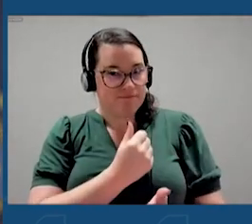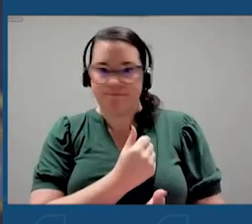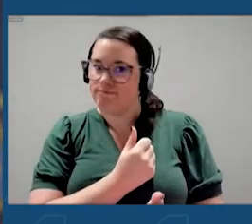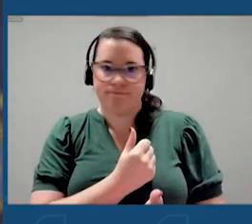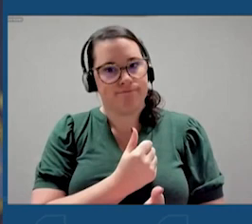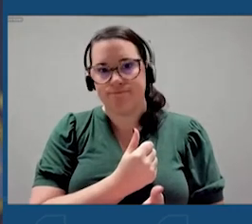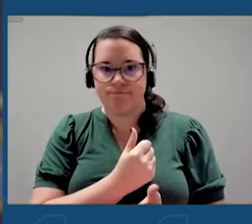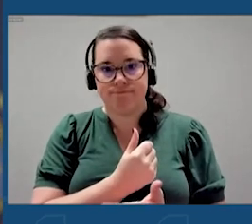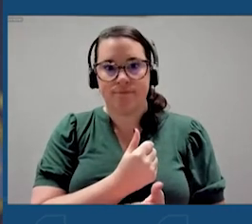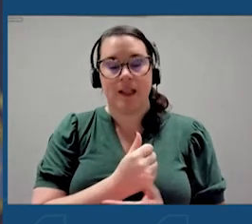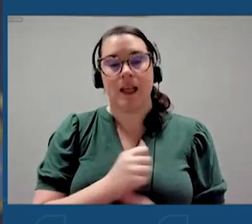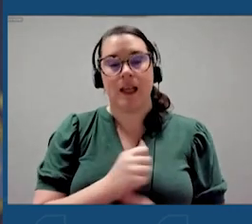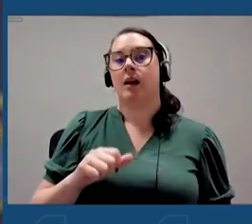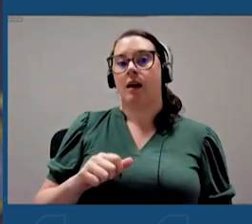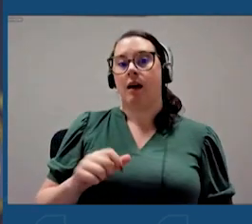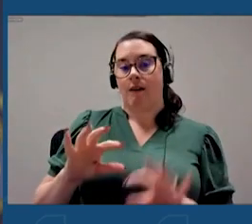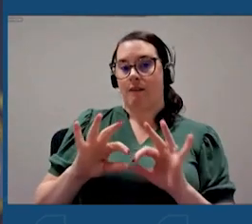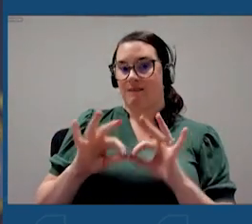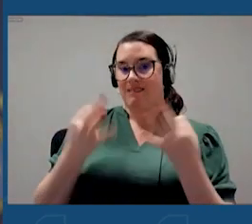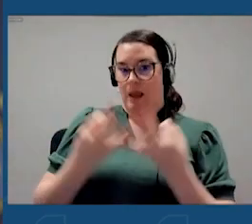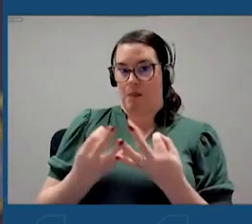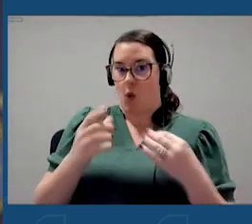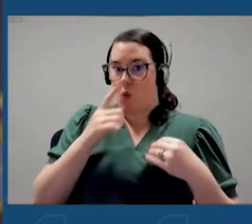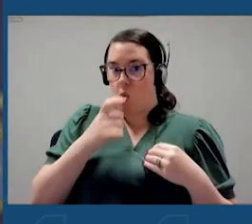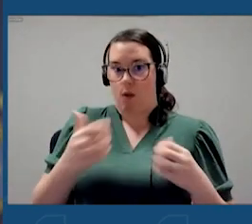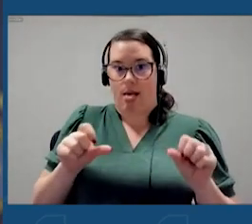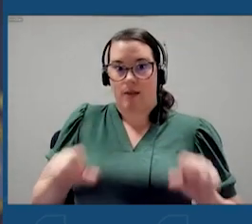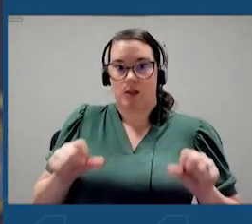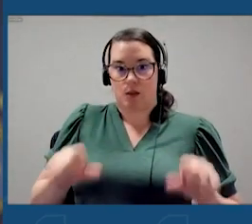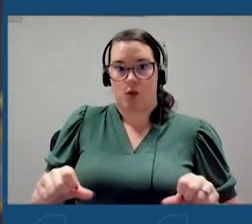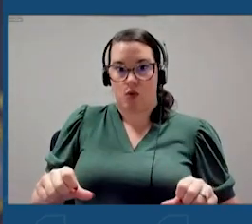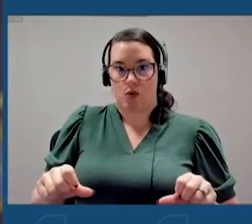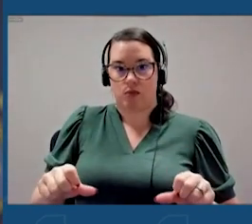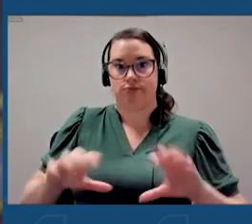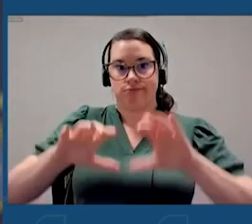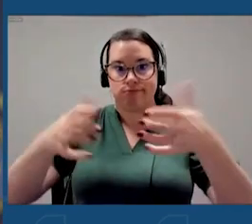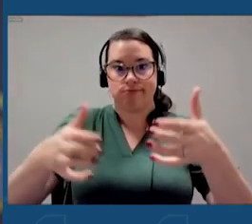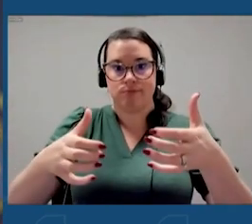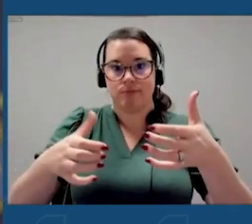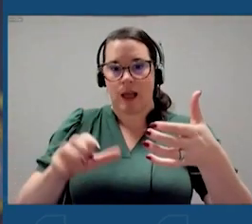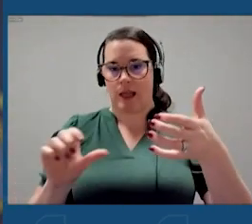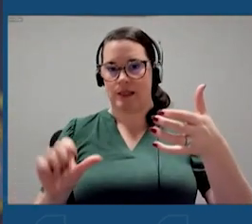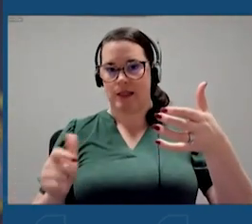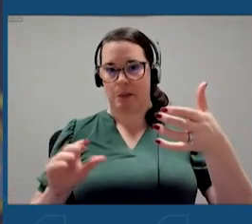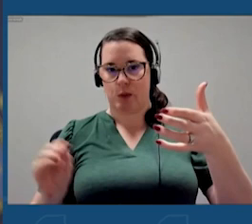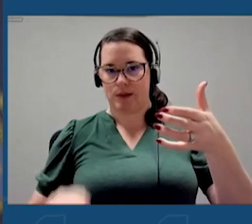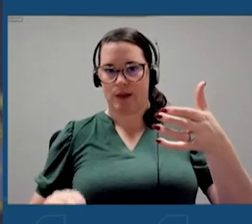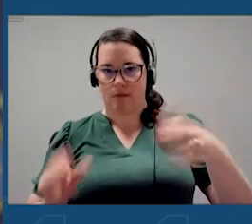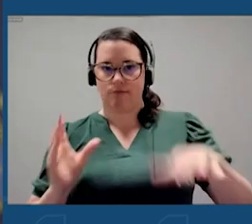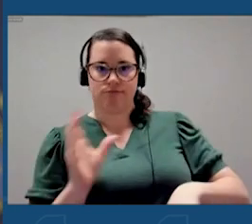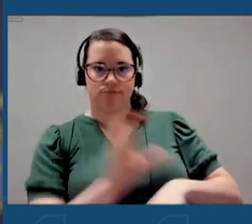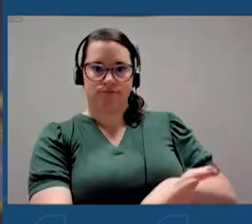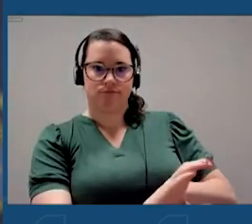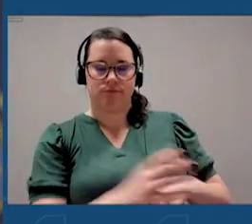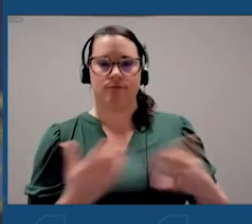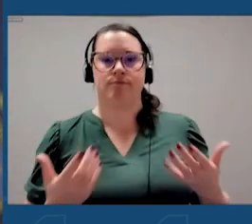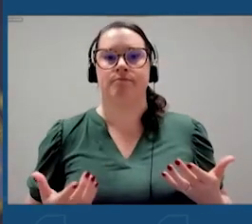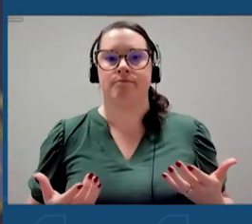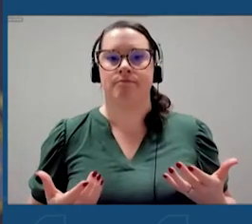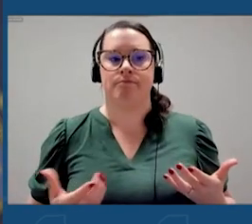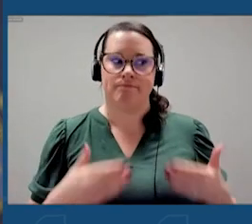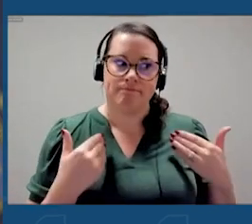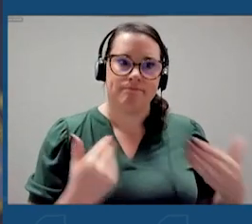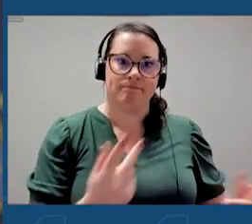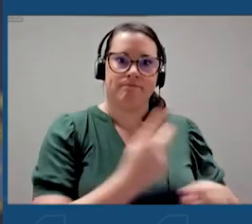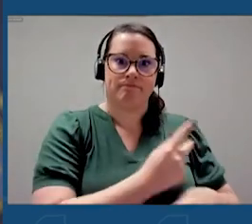of eligible families have enrolled for child care assistance since we put all this money there. You have to ask why. Part